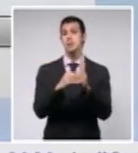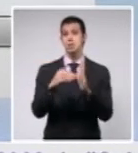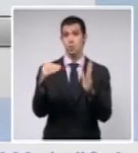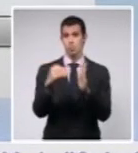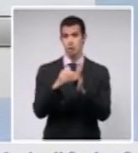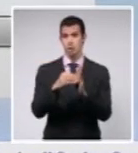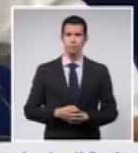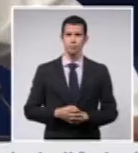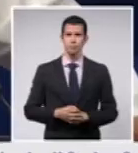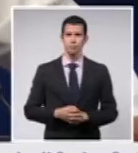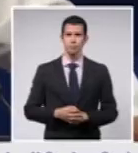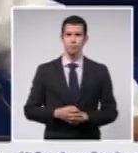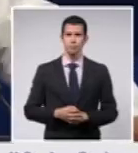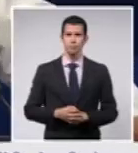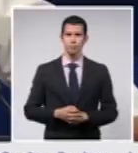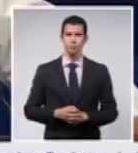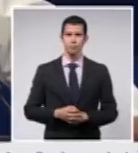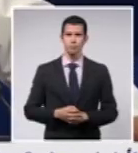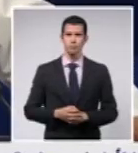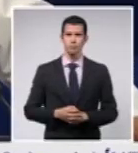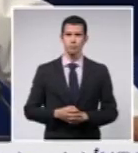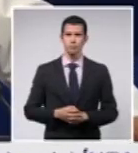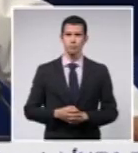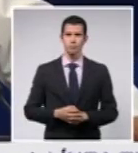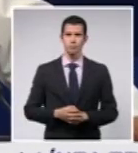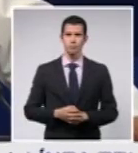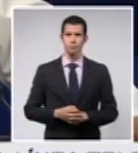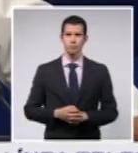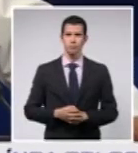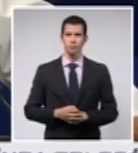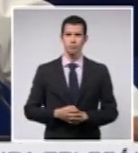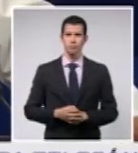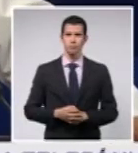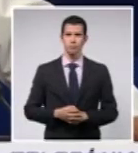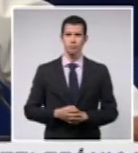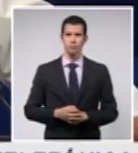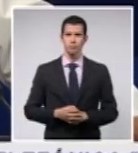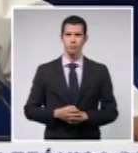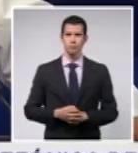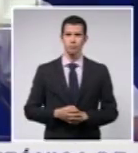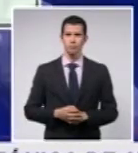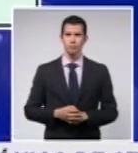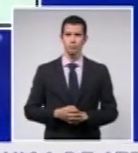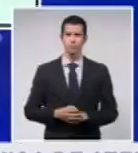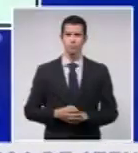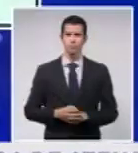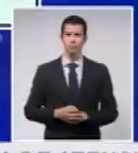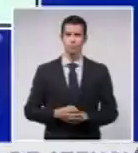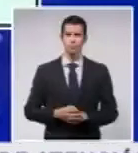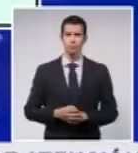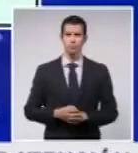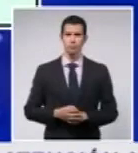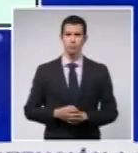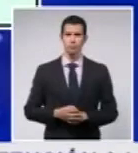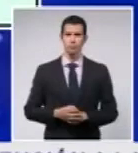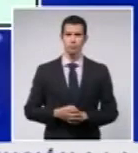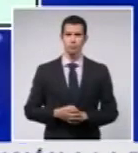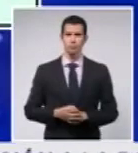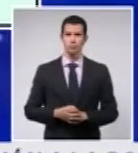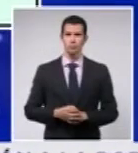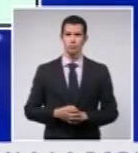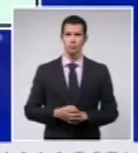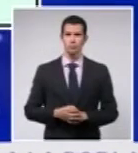3.33%. The United States continues to top the list of countries worst affected by